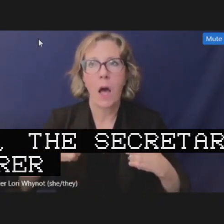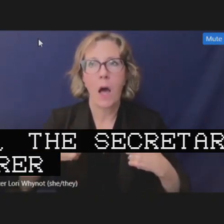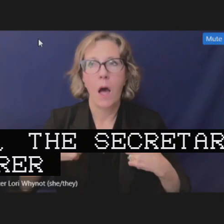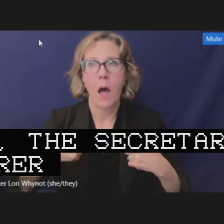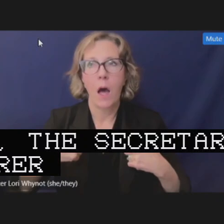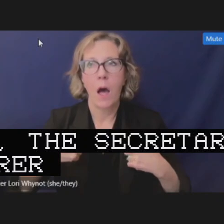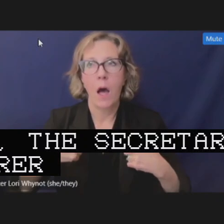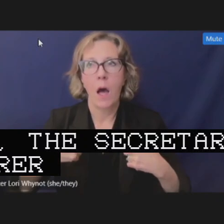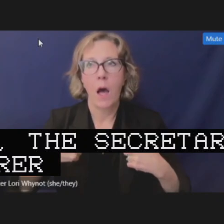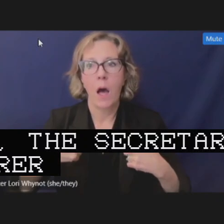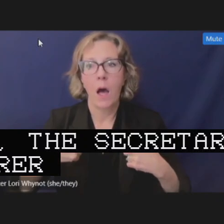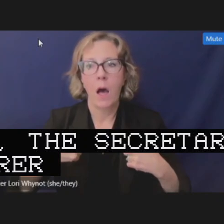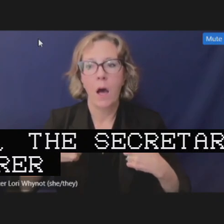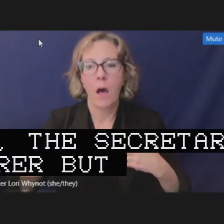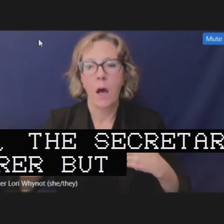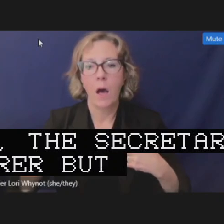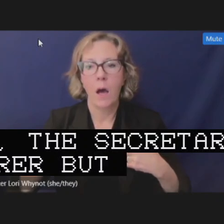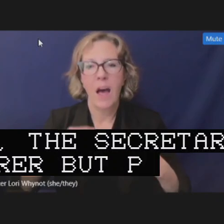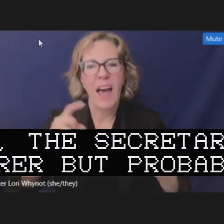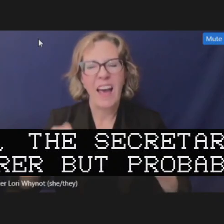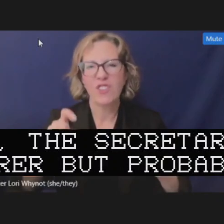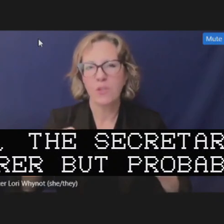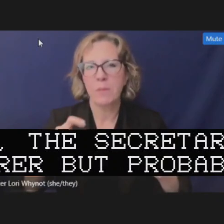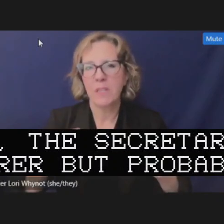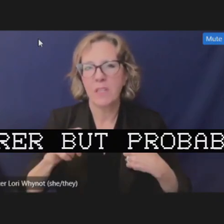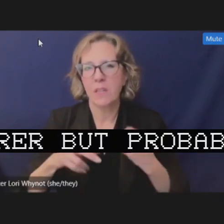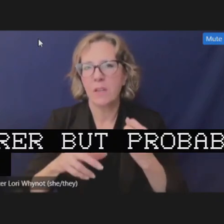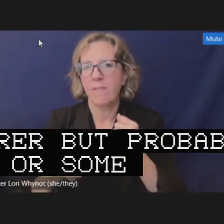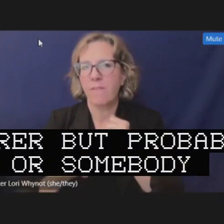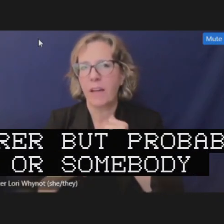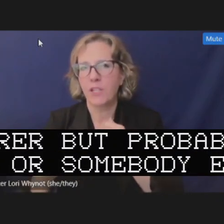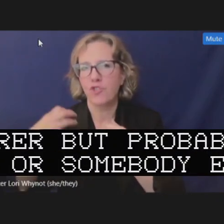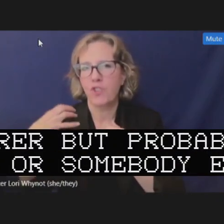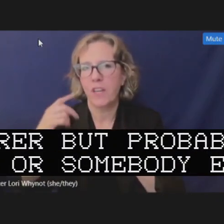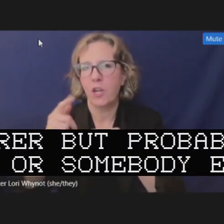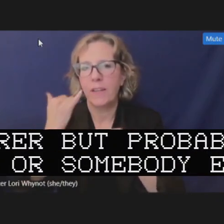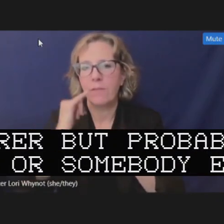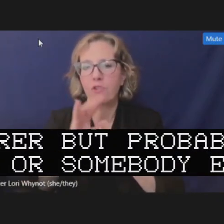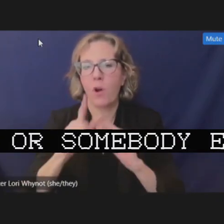or somebody else has to run it when it comes to your name.